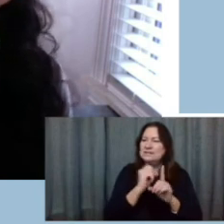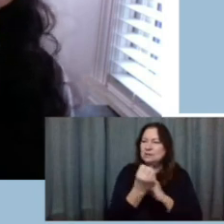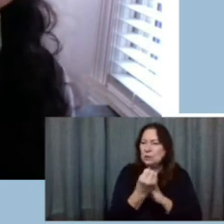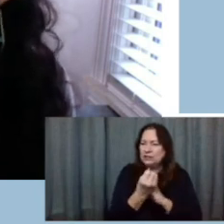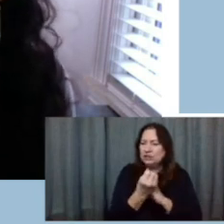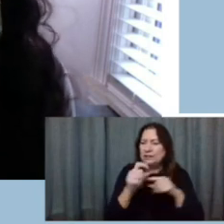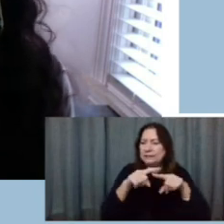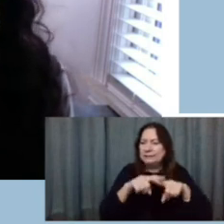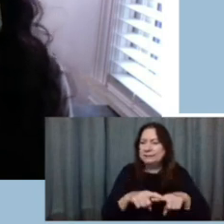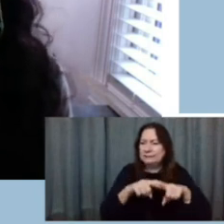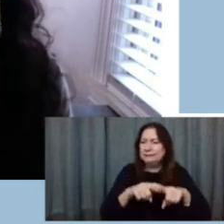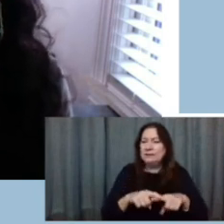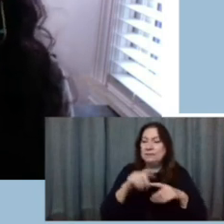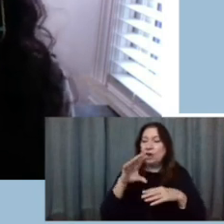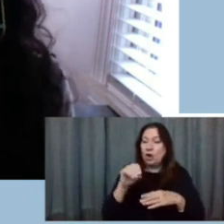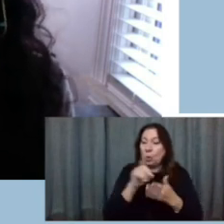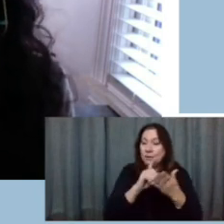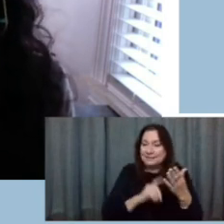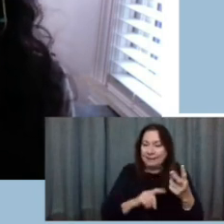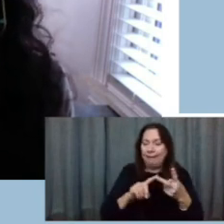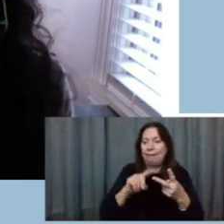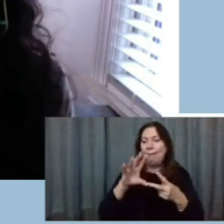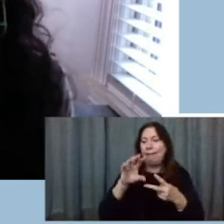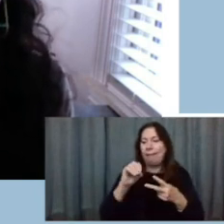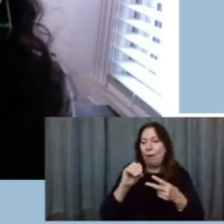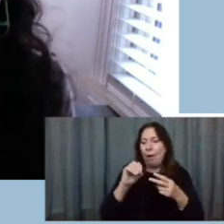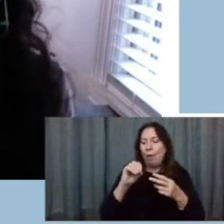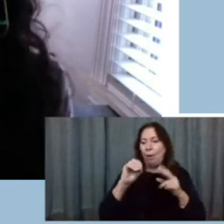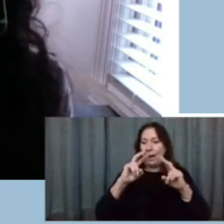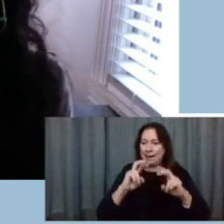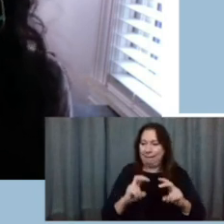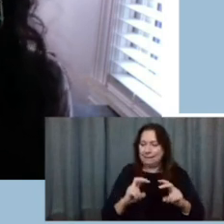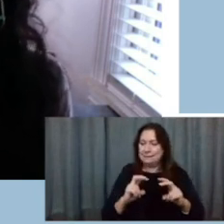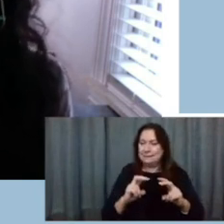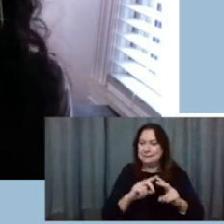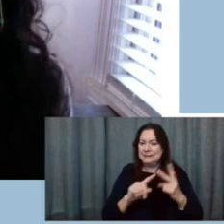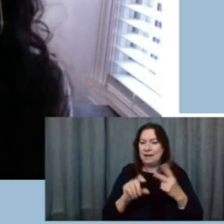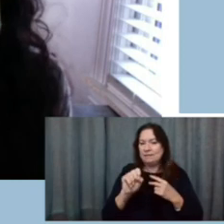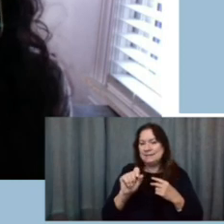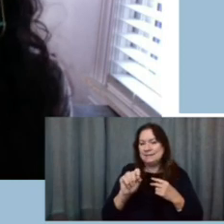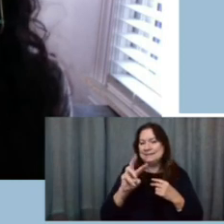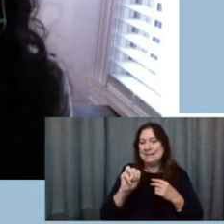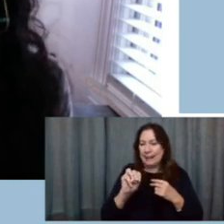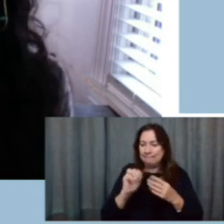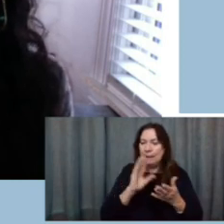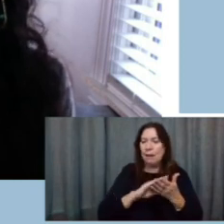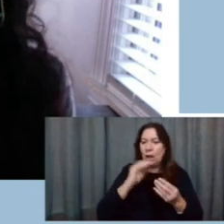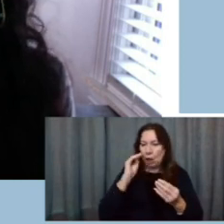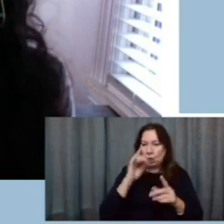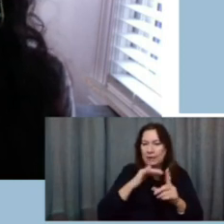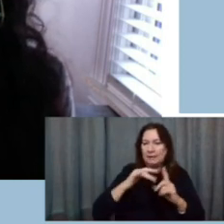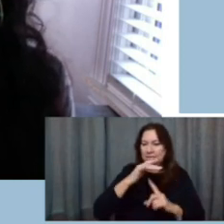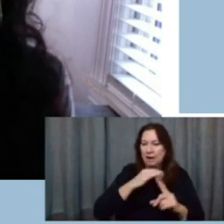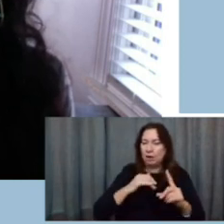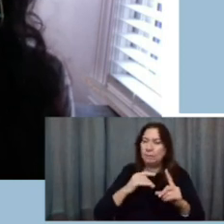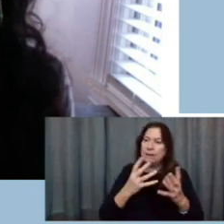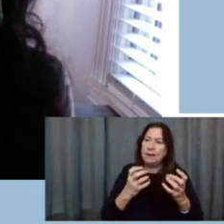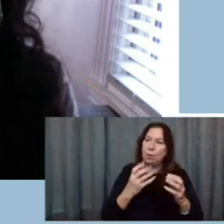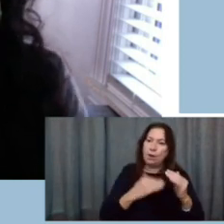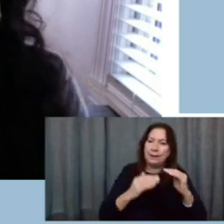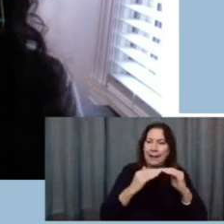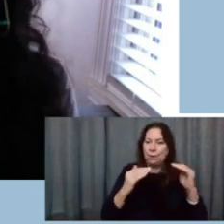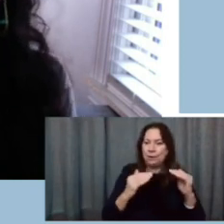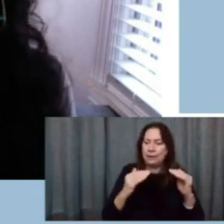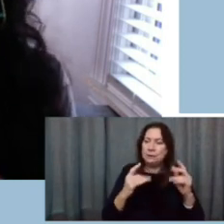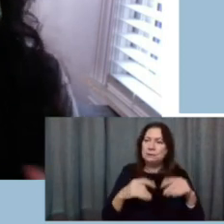for co-design and co-analysis of STEM learning environments that are reaching for equity and